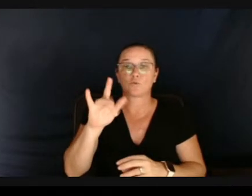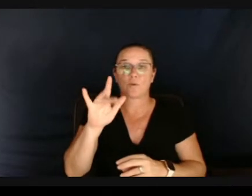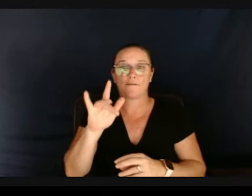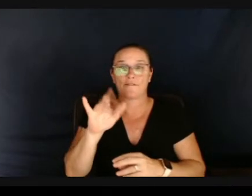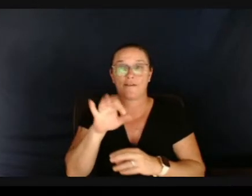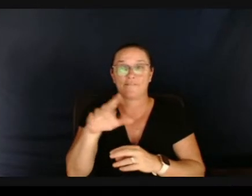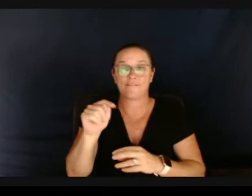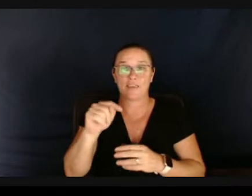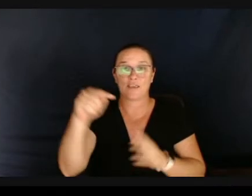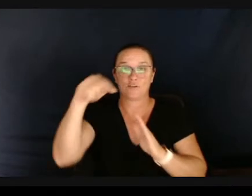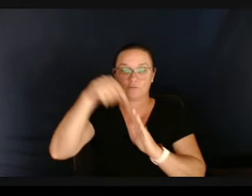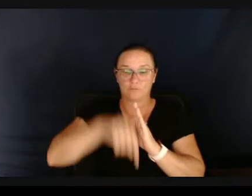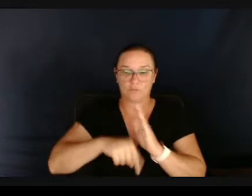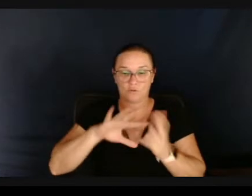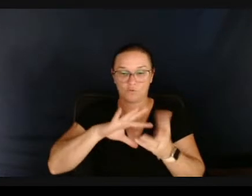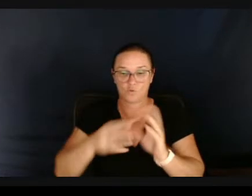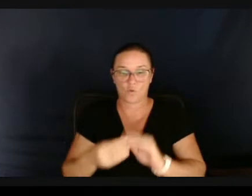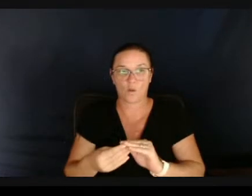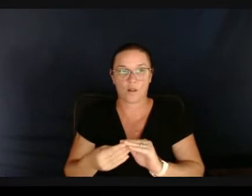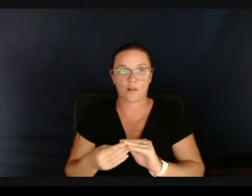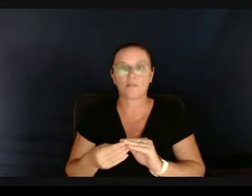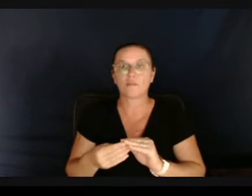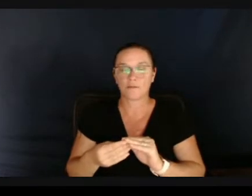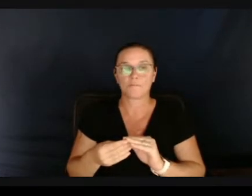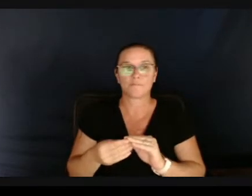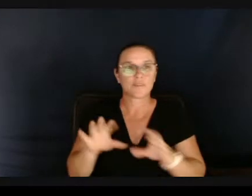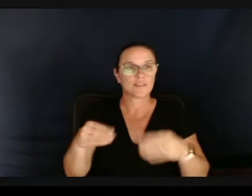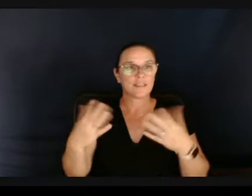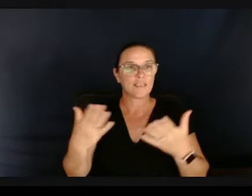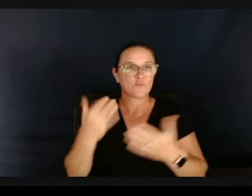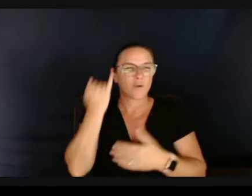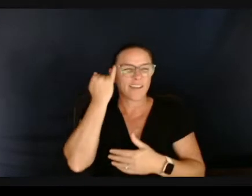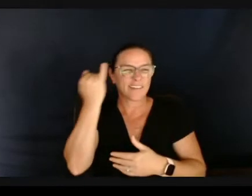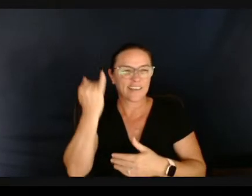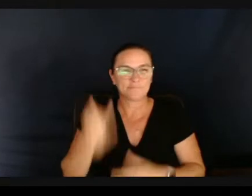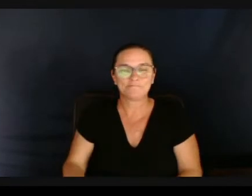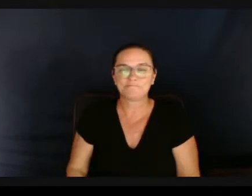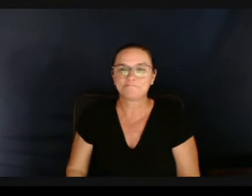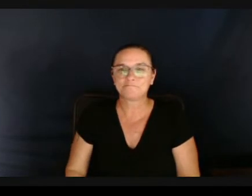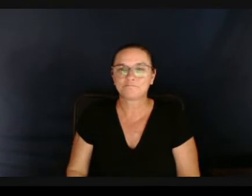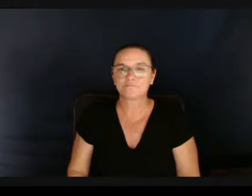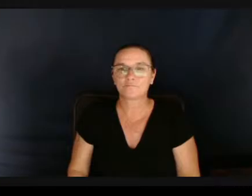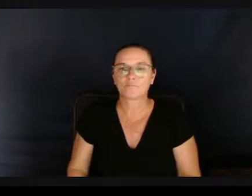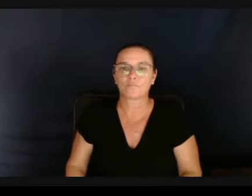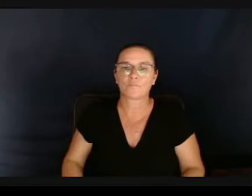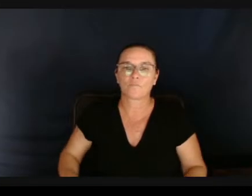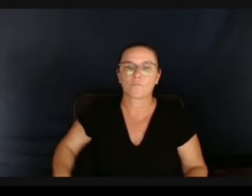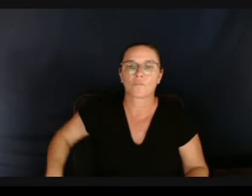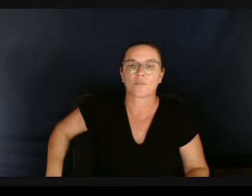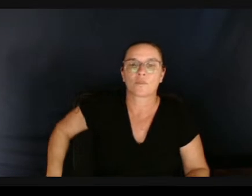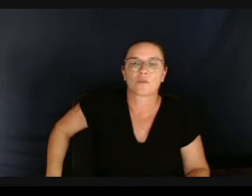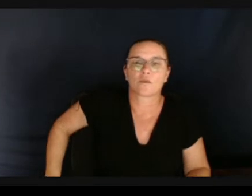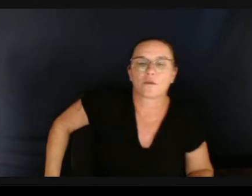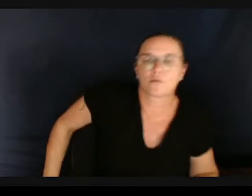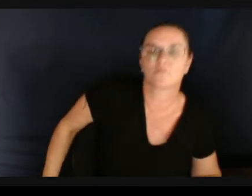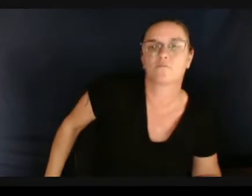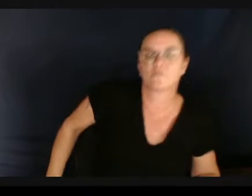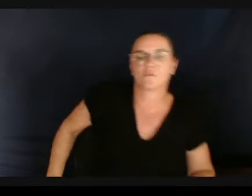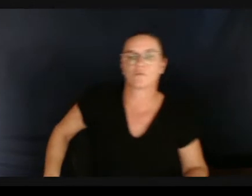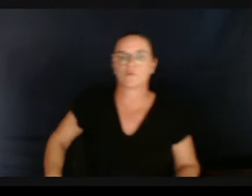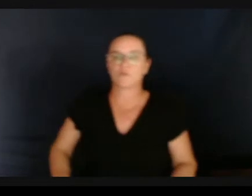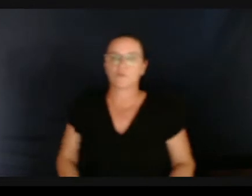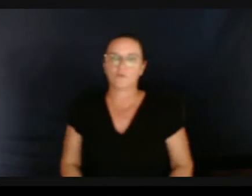this cone, to give you some idea, right? 25 feet deep, 8 meters or so.